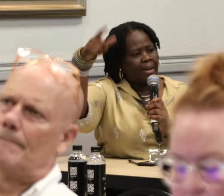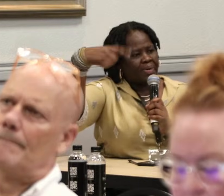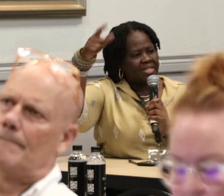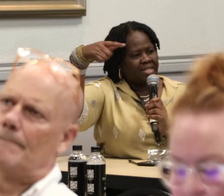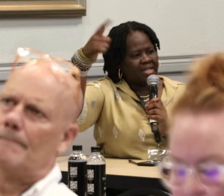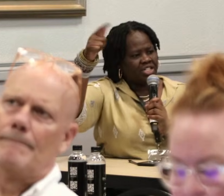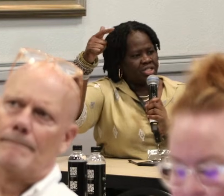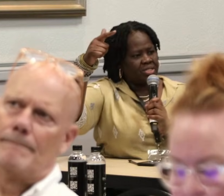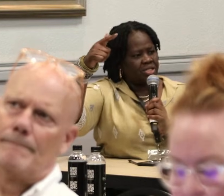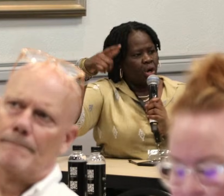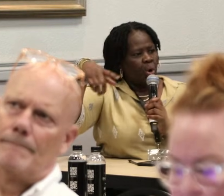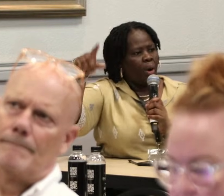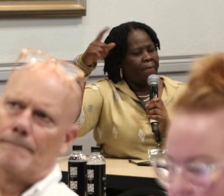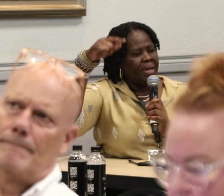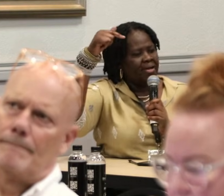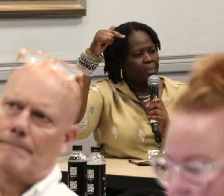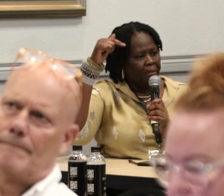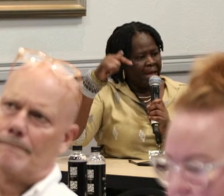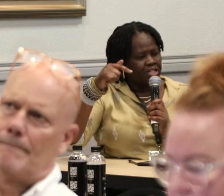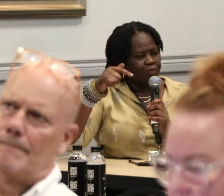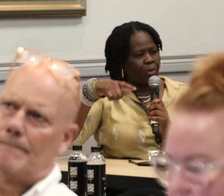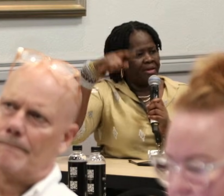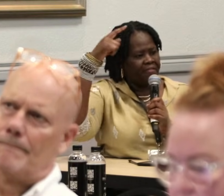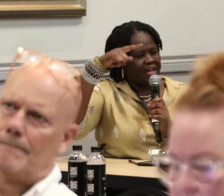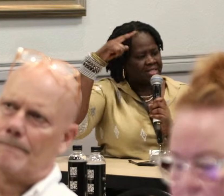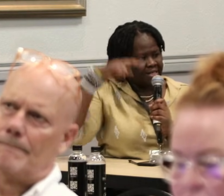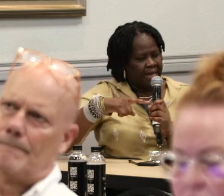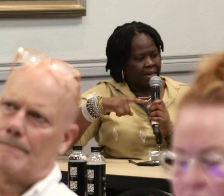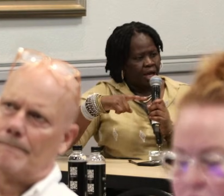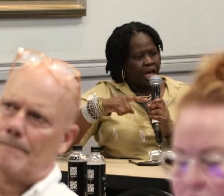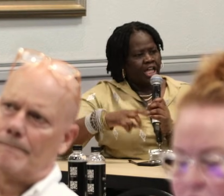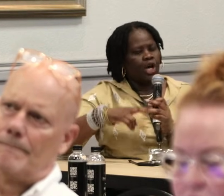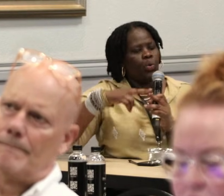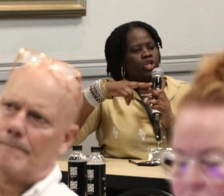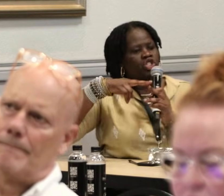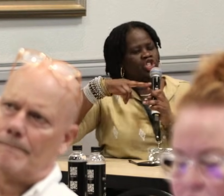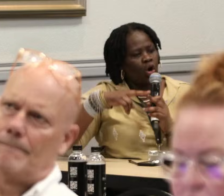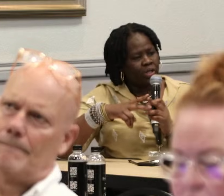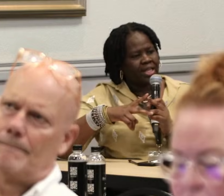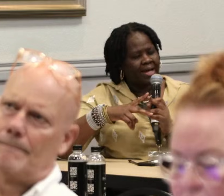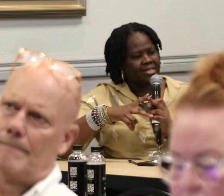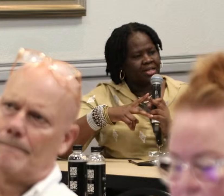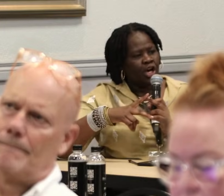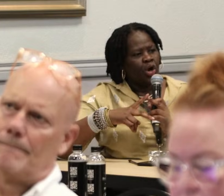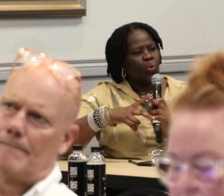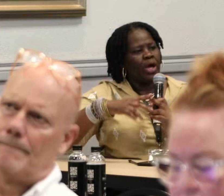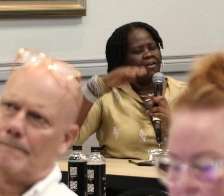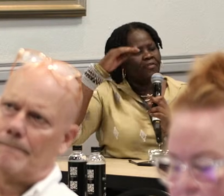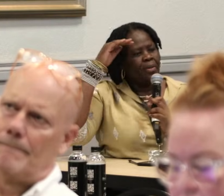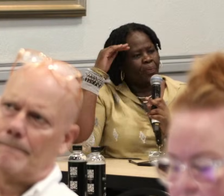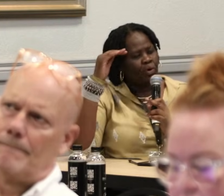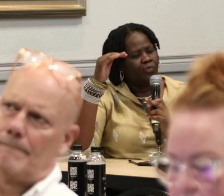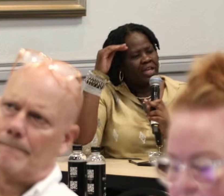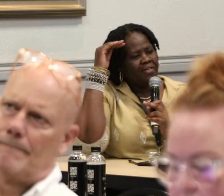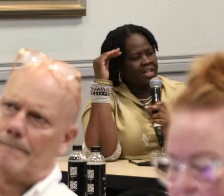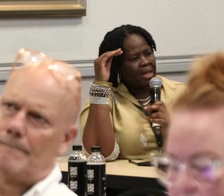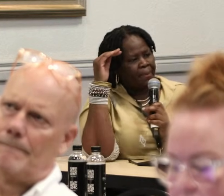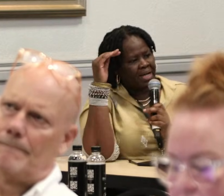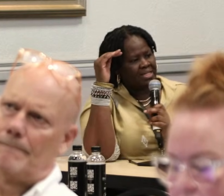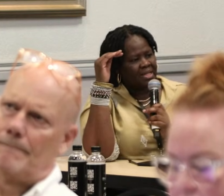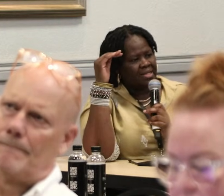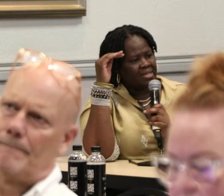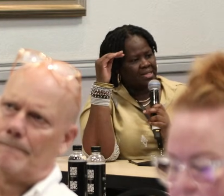the presentations were being made from the first day, they will show that we have improved. Even